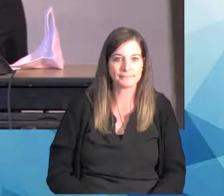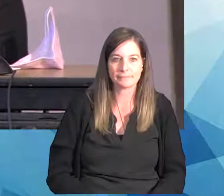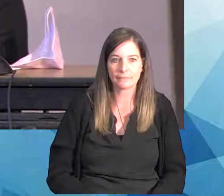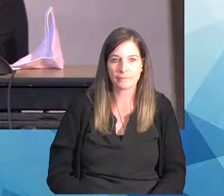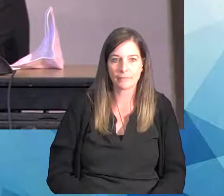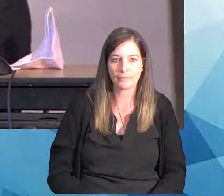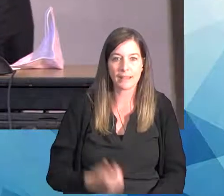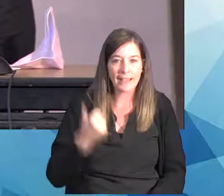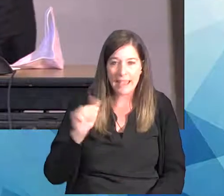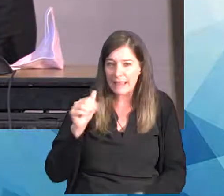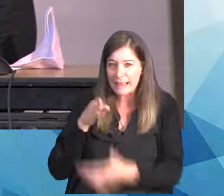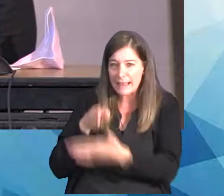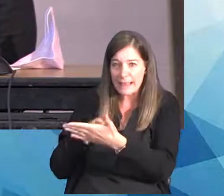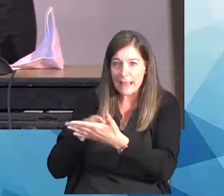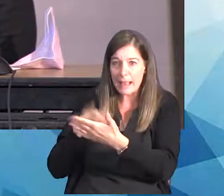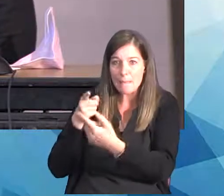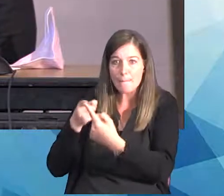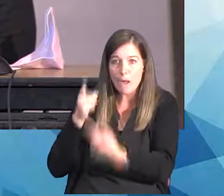Any opposed?